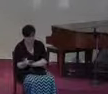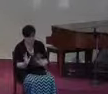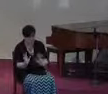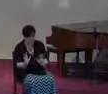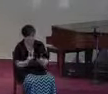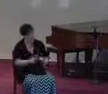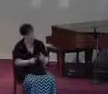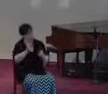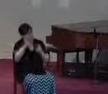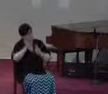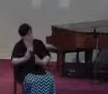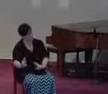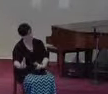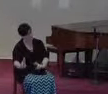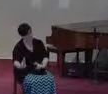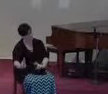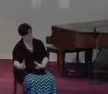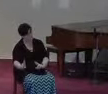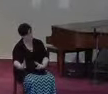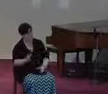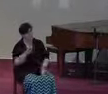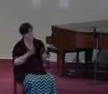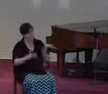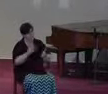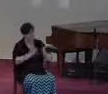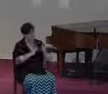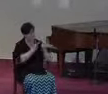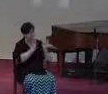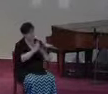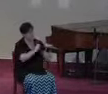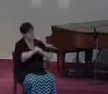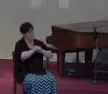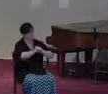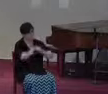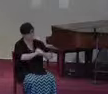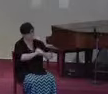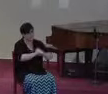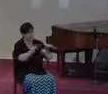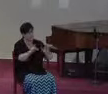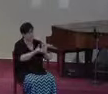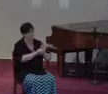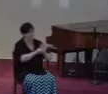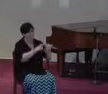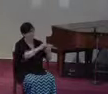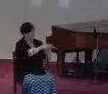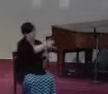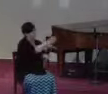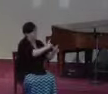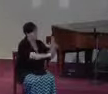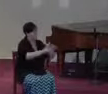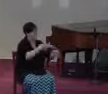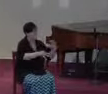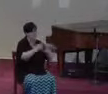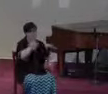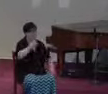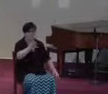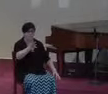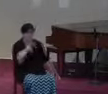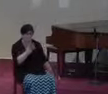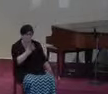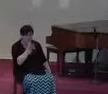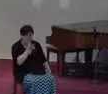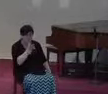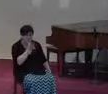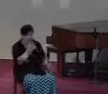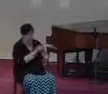respect. May have been protecting her identity from the mob. Instead of saying mother and having everyone turn their attention to her,